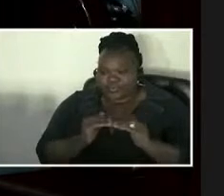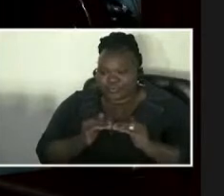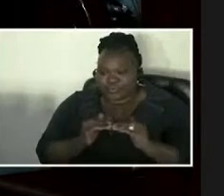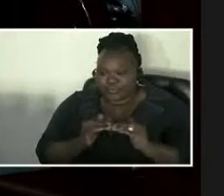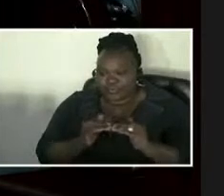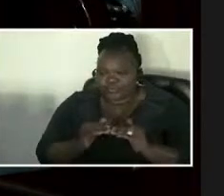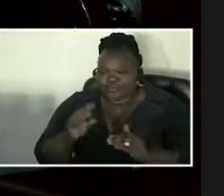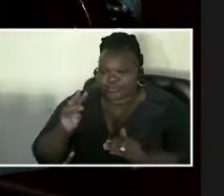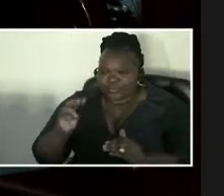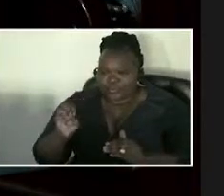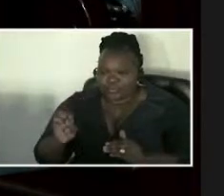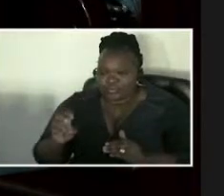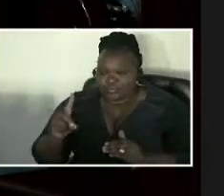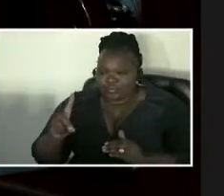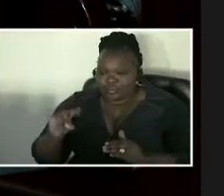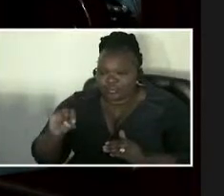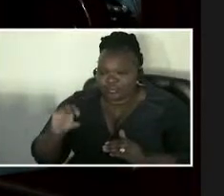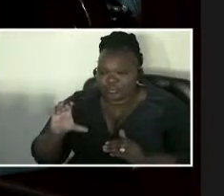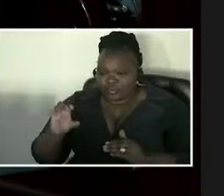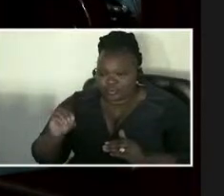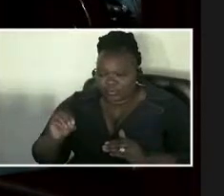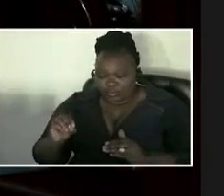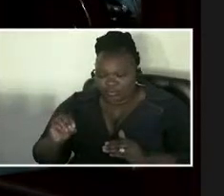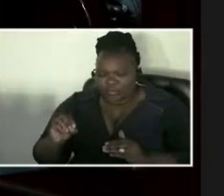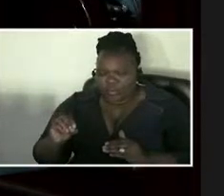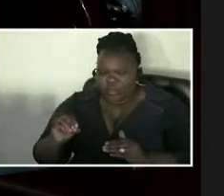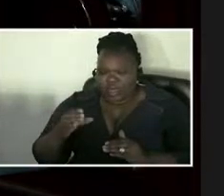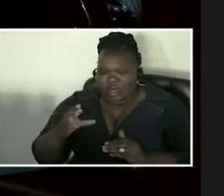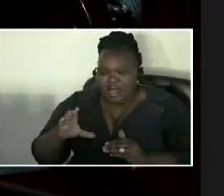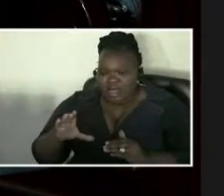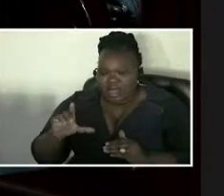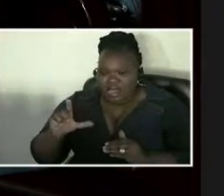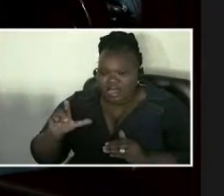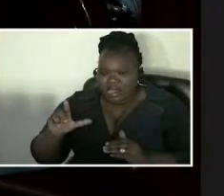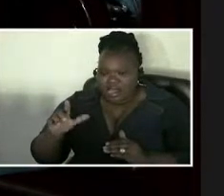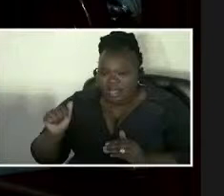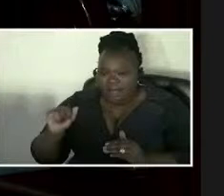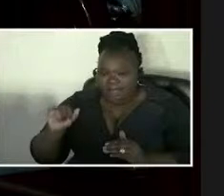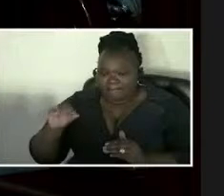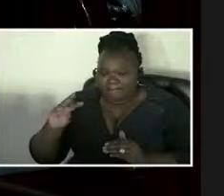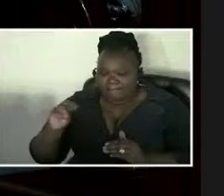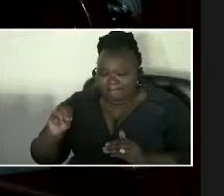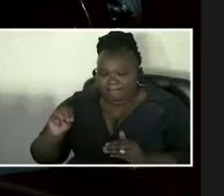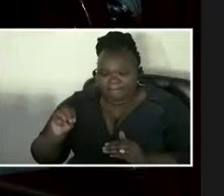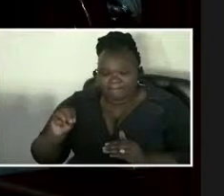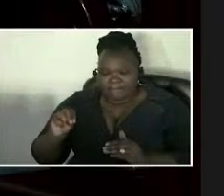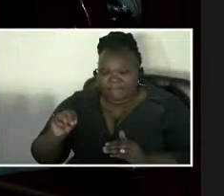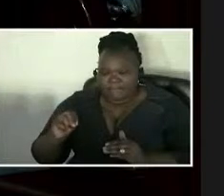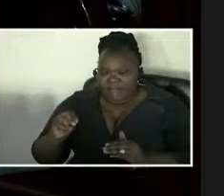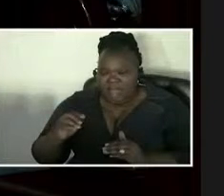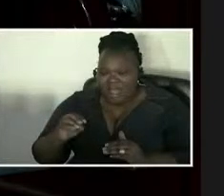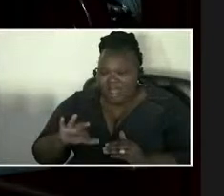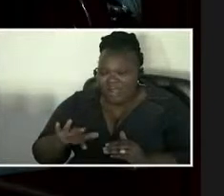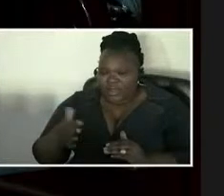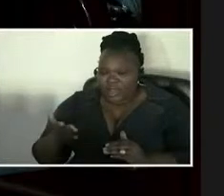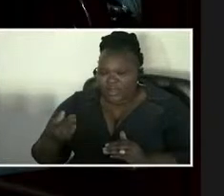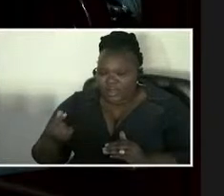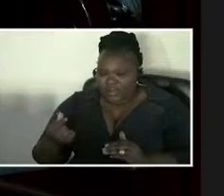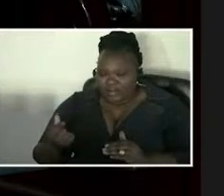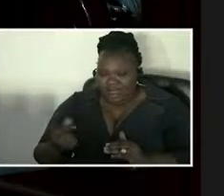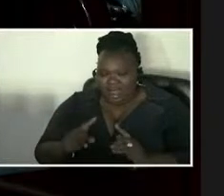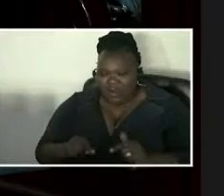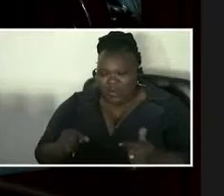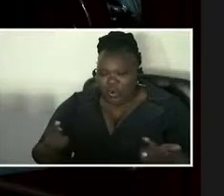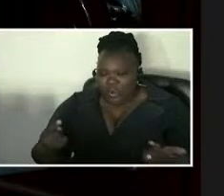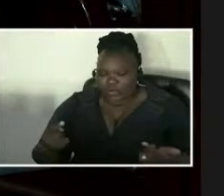medical legal claims are also underfunded this makes it very difficult for the department to attend to the current